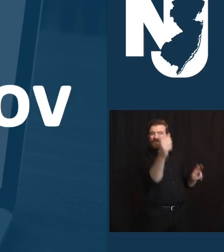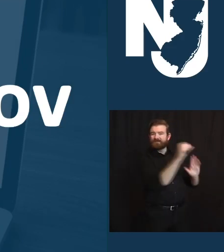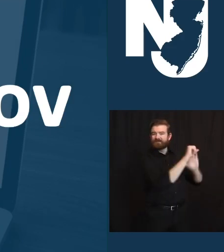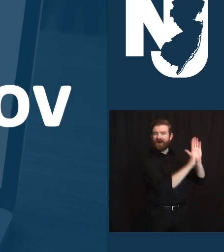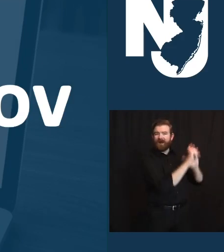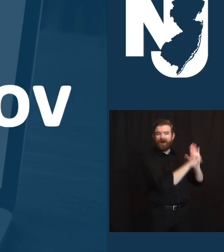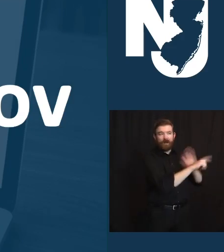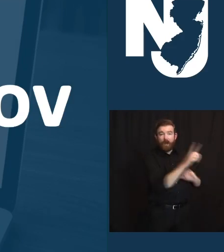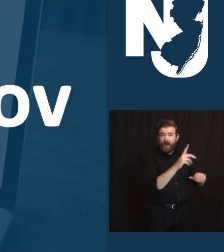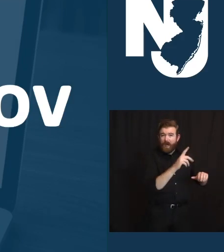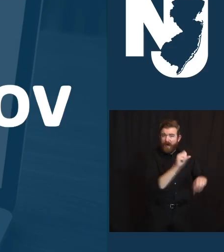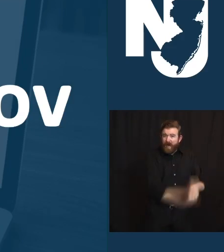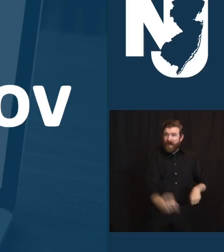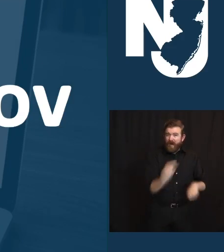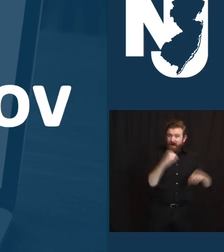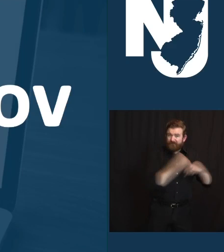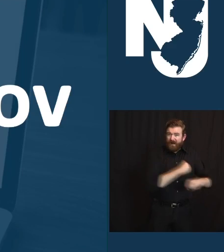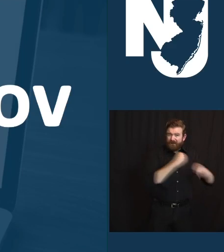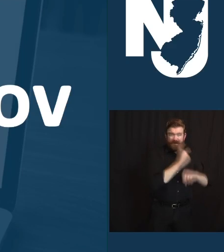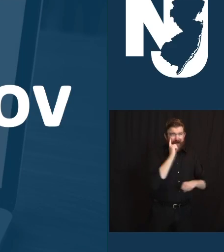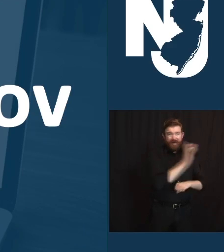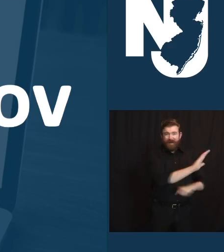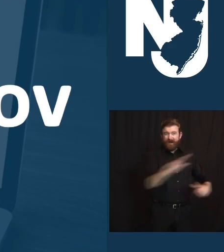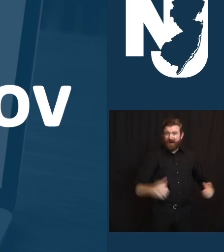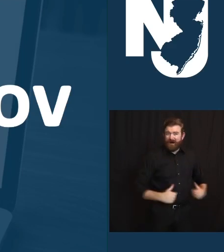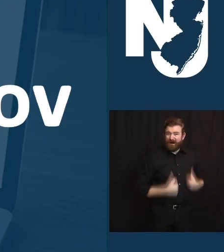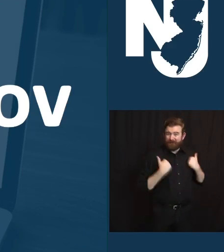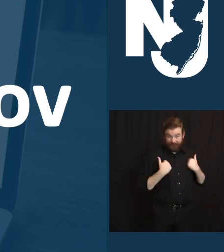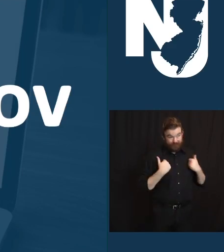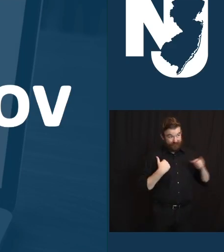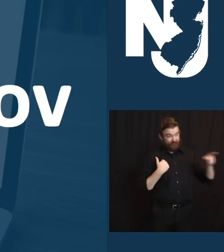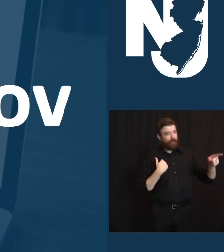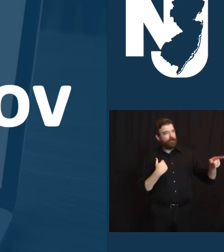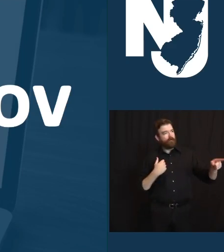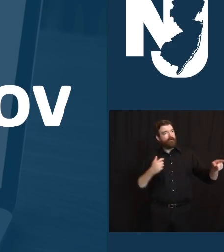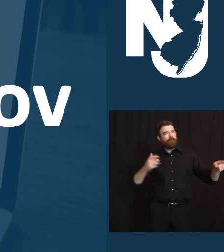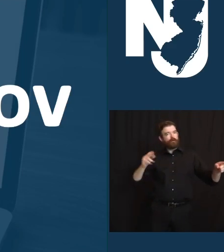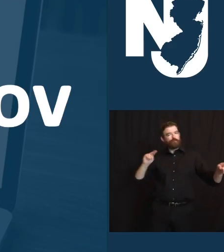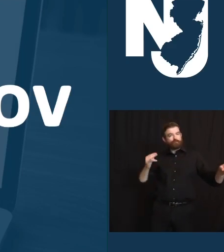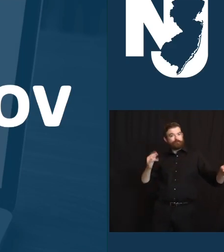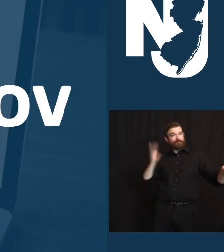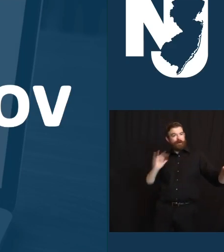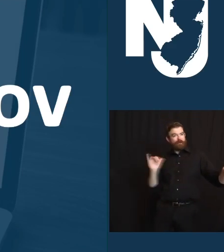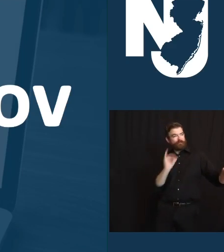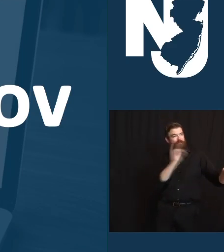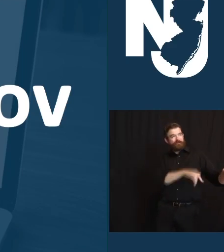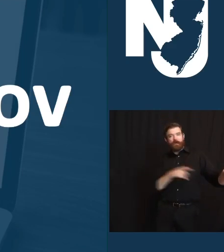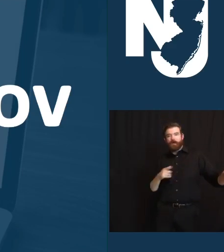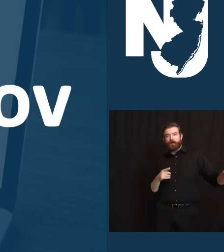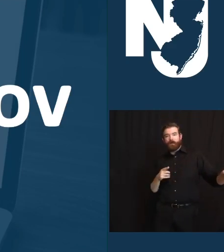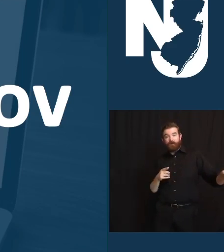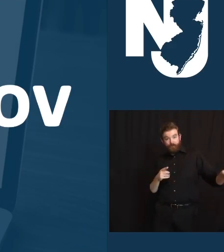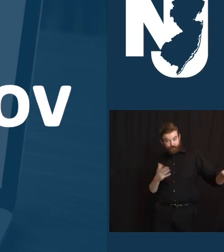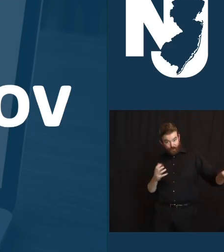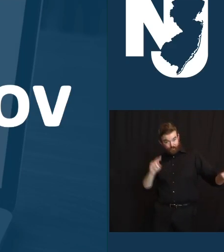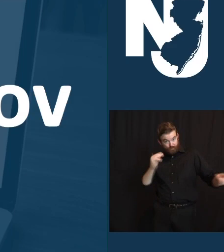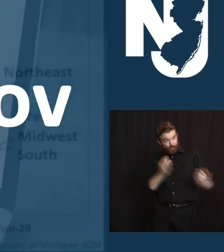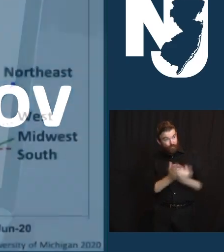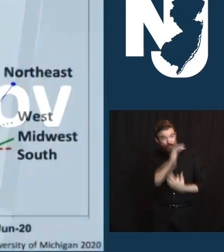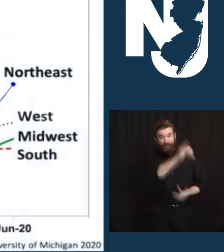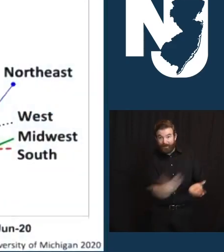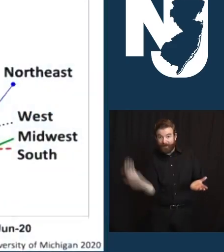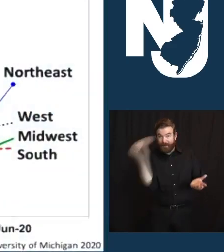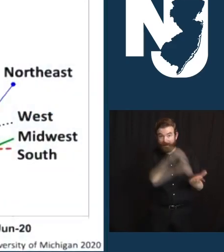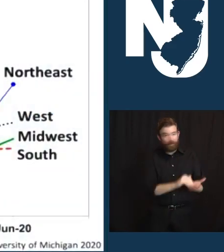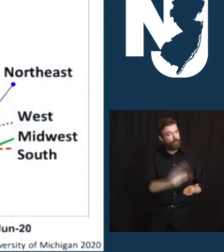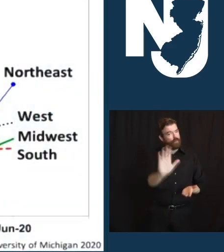that long ago. None of us want to go back through that hell. We've worked too hard to get here. Confidence in